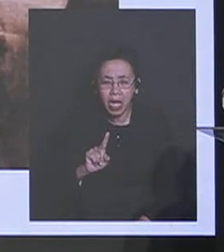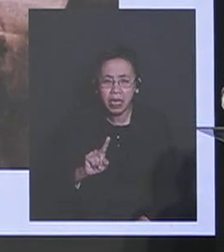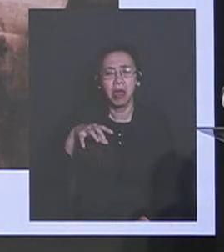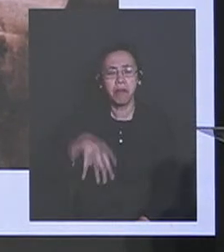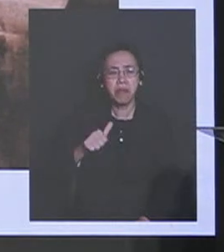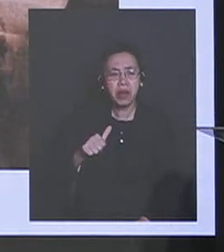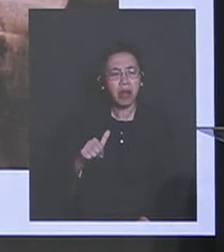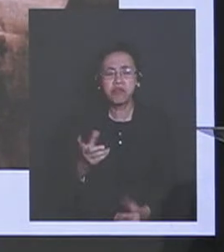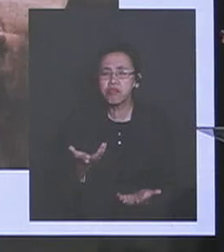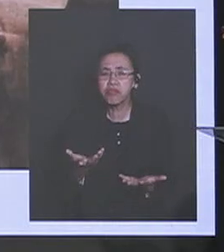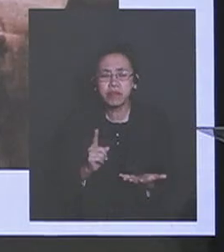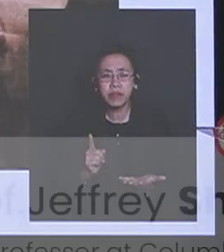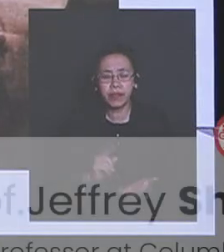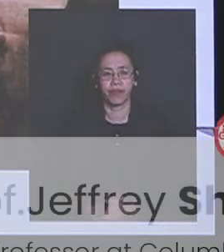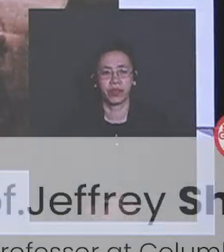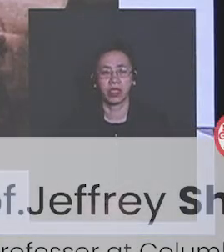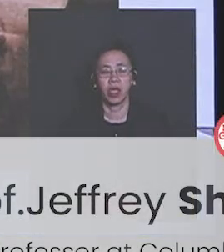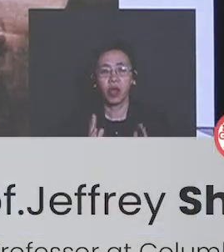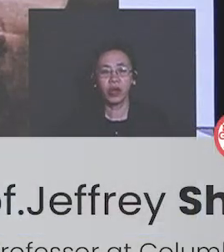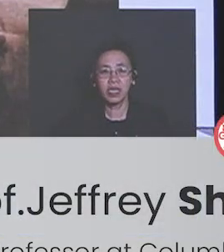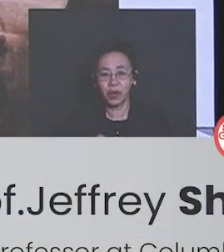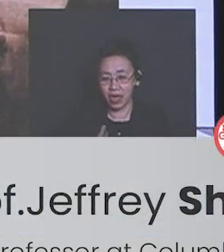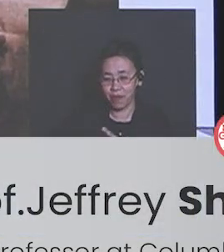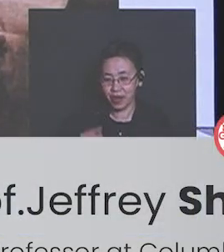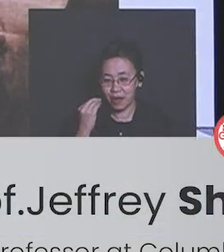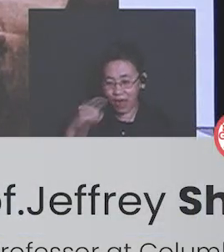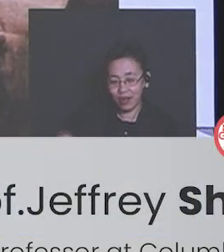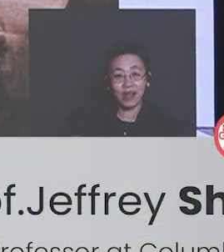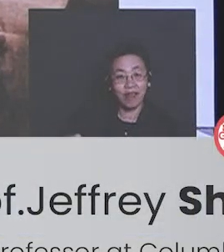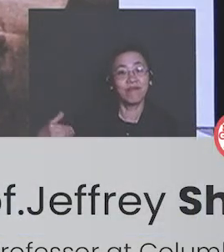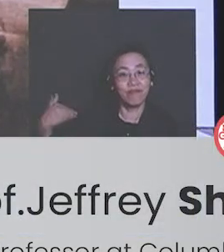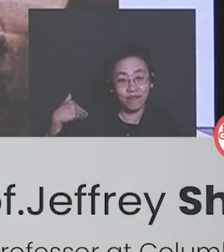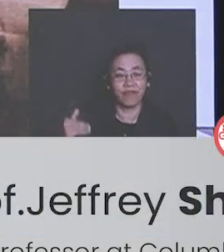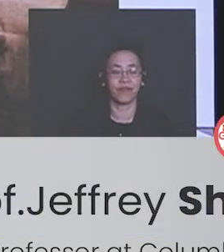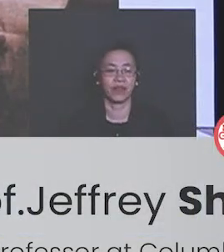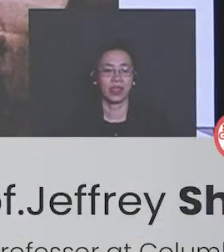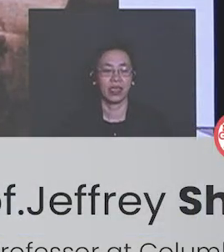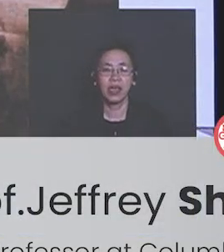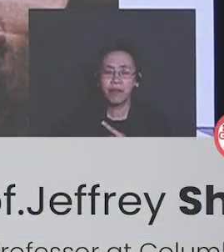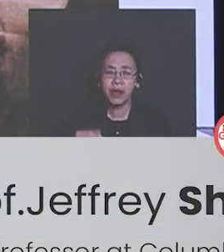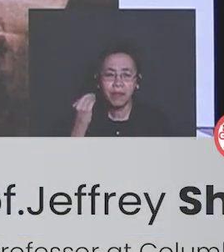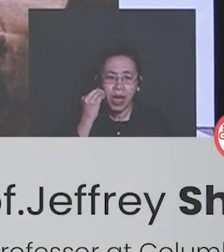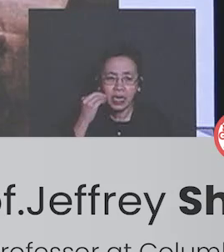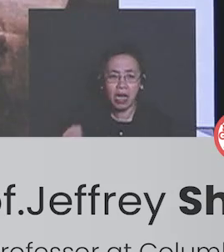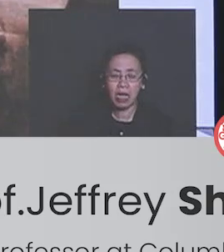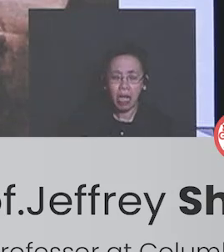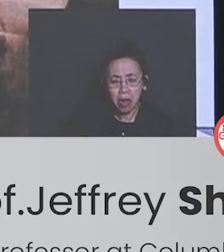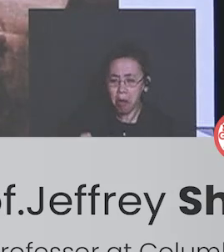character. This example I'll give here is one of the great landmarks of Manhattan, Grand Central